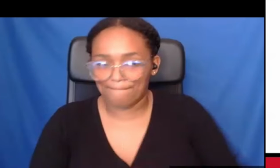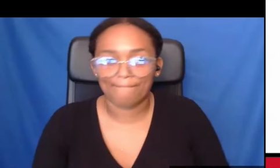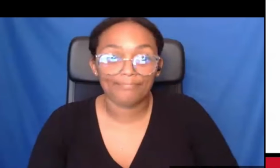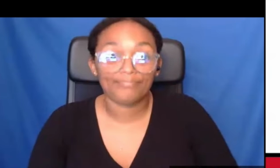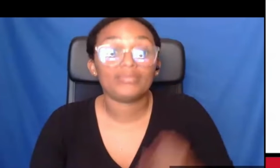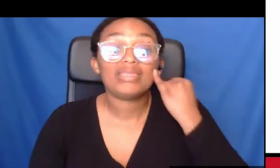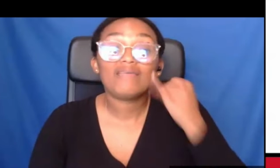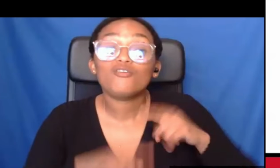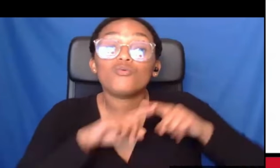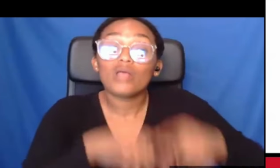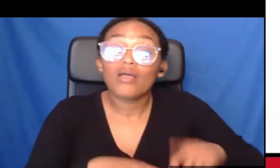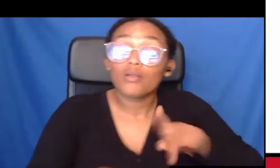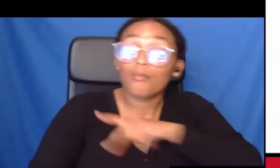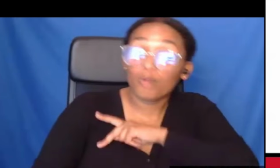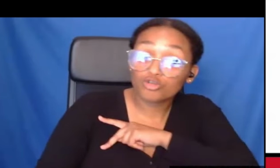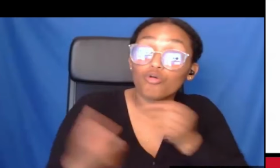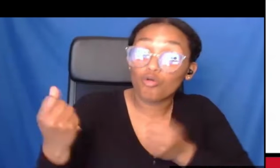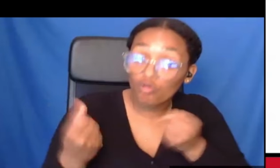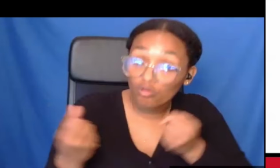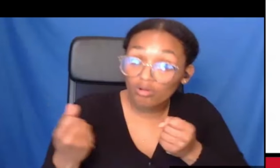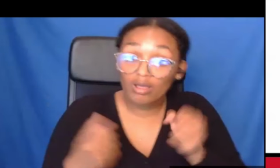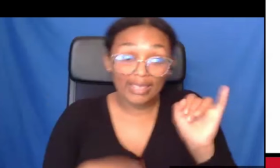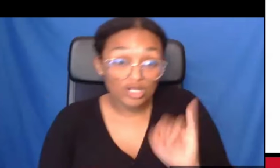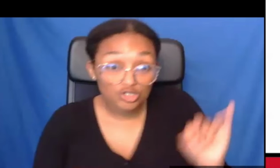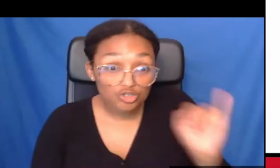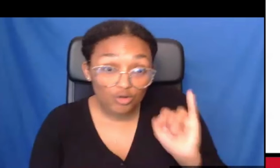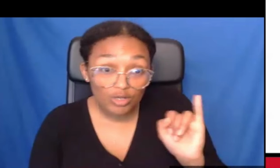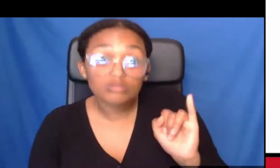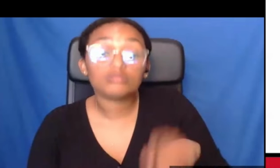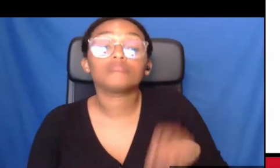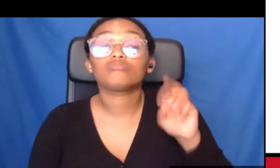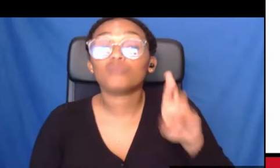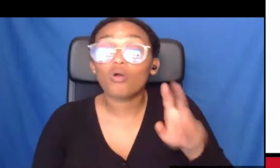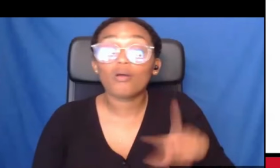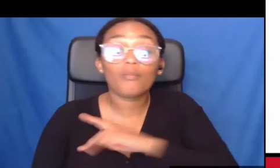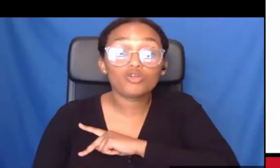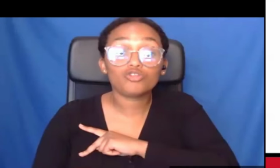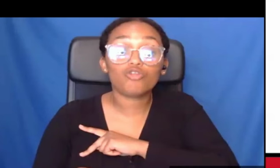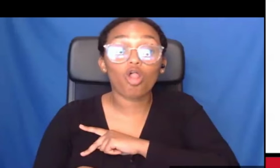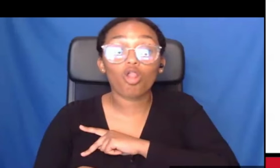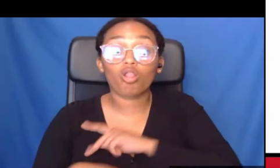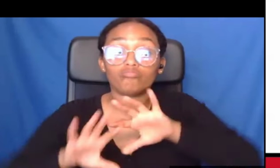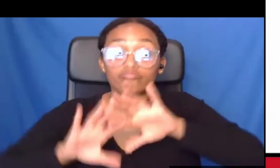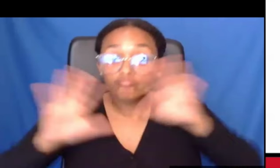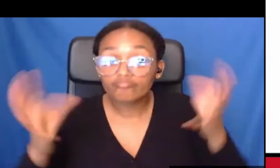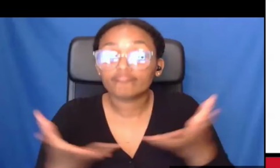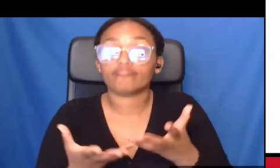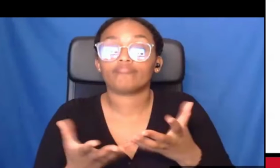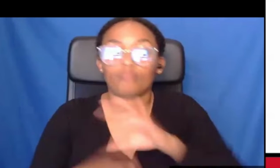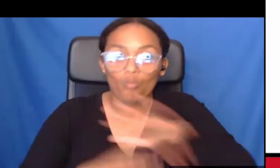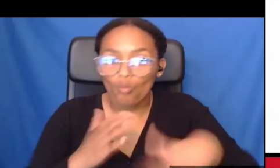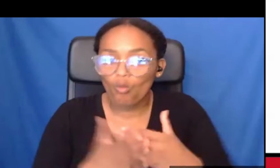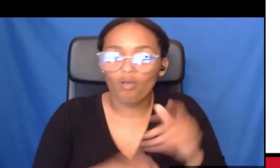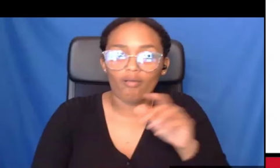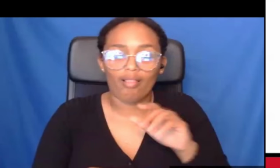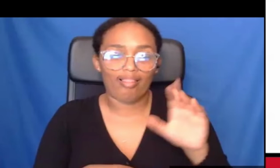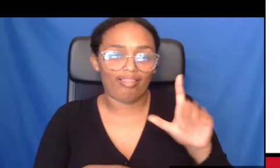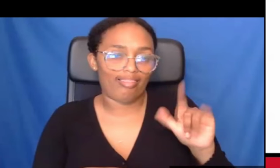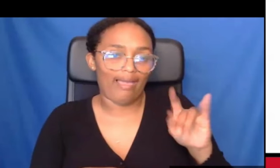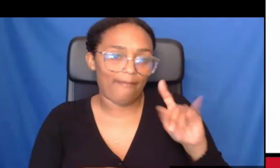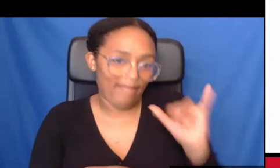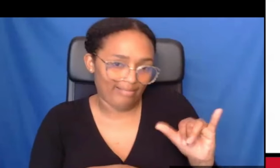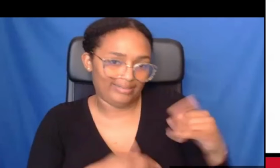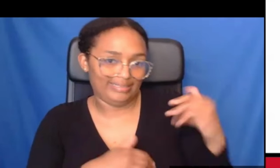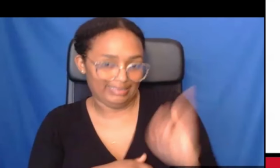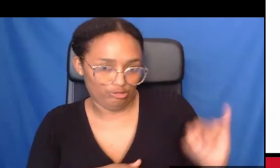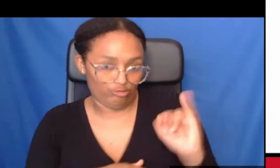you with protection for your company's use of vehicles, review the policy language. So if you're thinking to yourself,